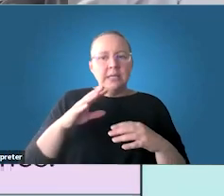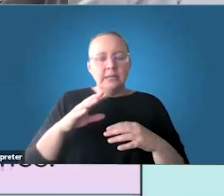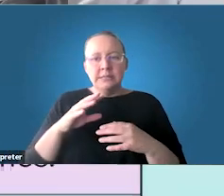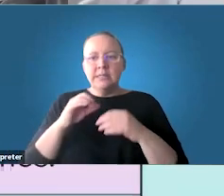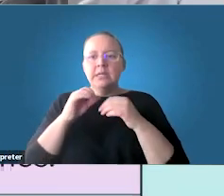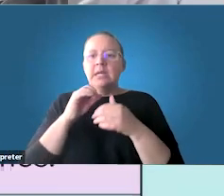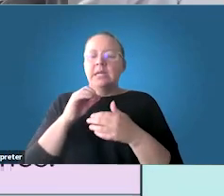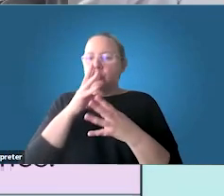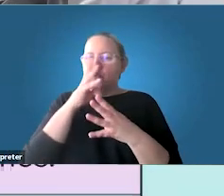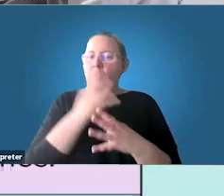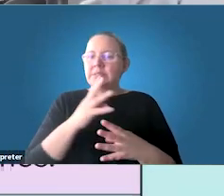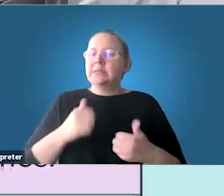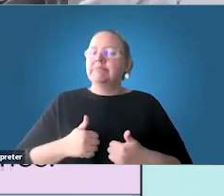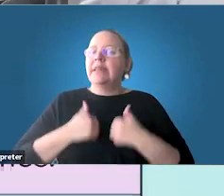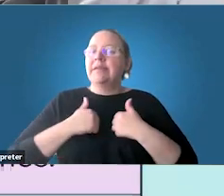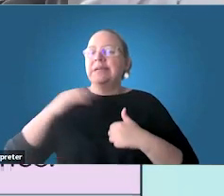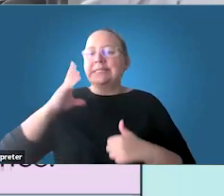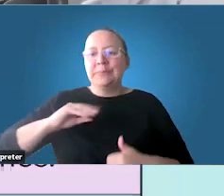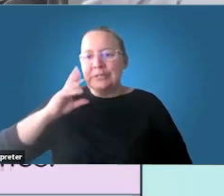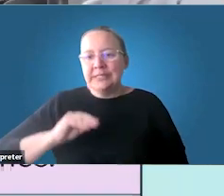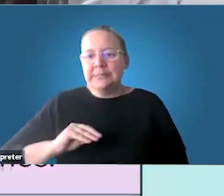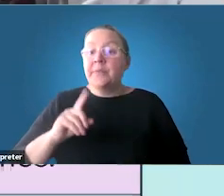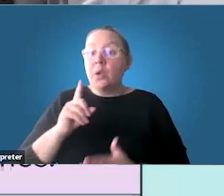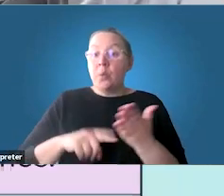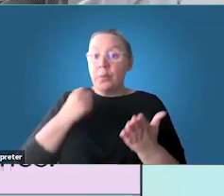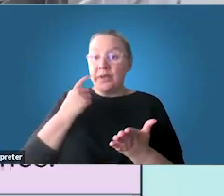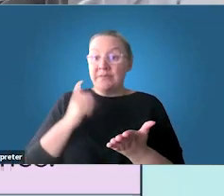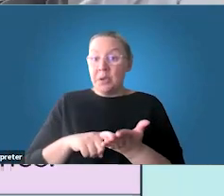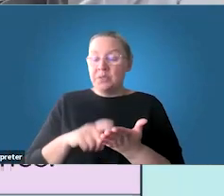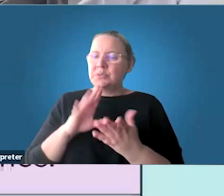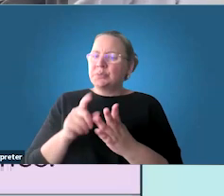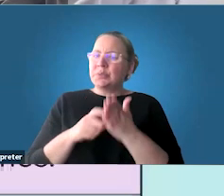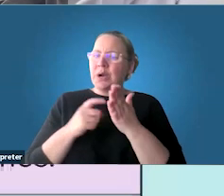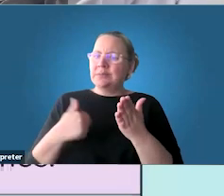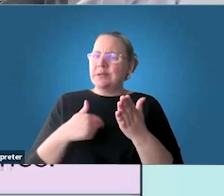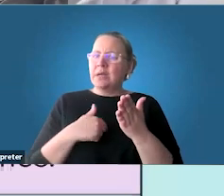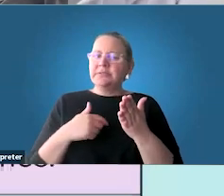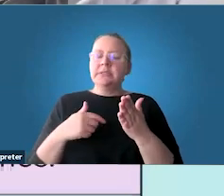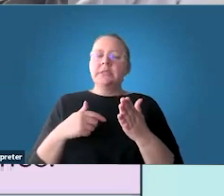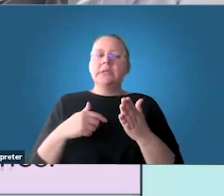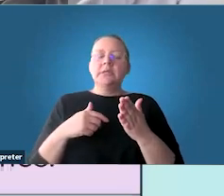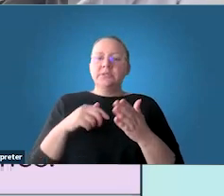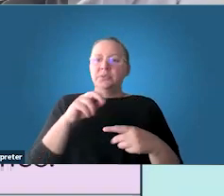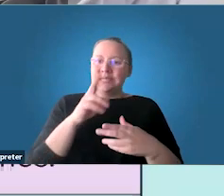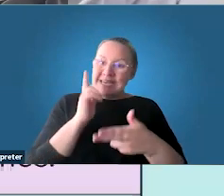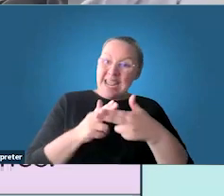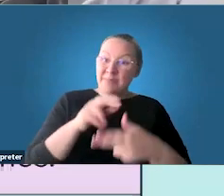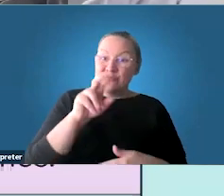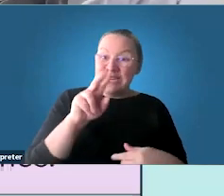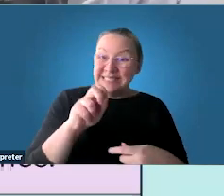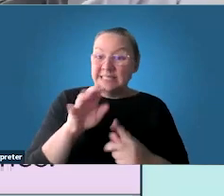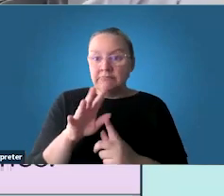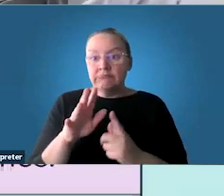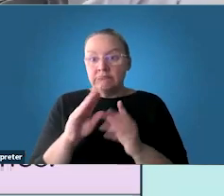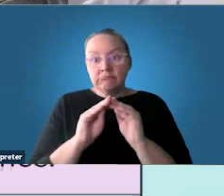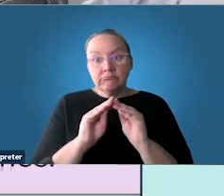harm. Narrative change, and what we named in the lab, requires us to name race explicitly while also pointing to a